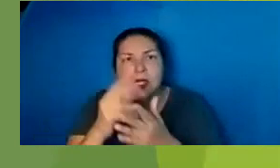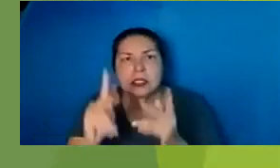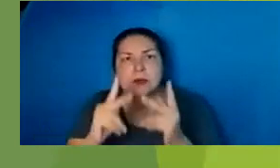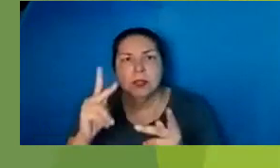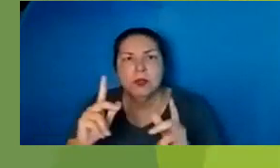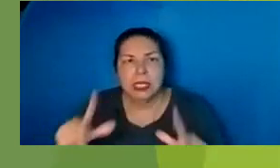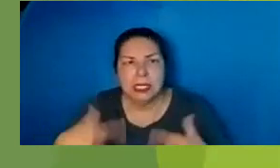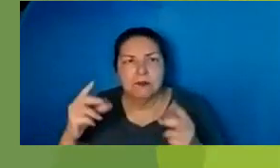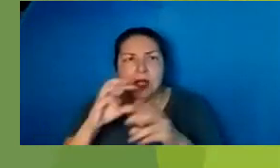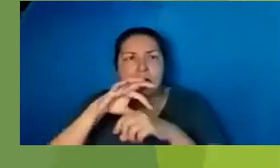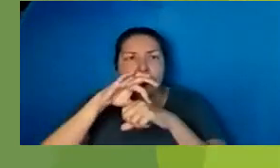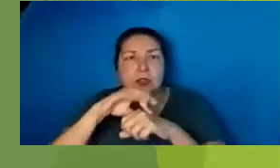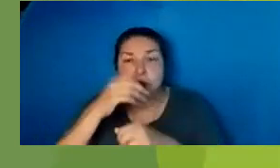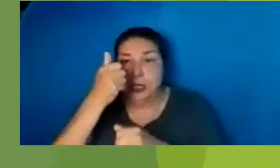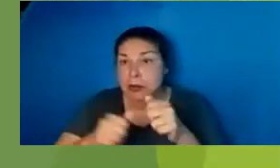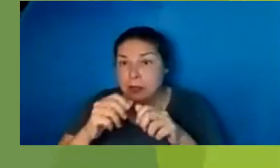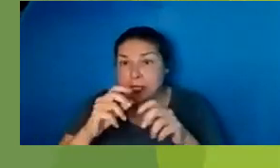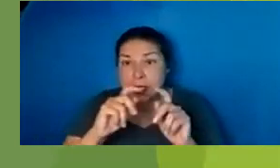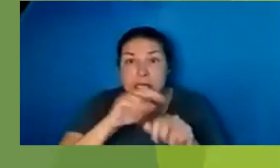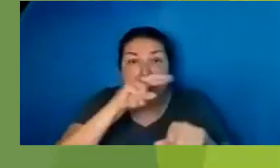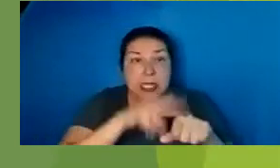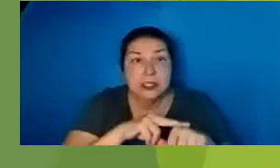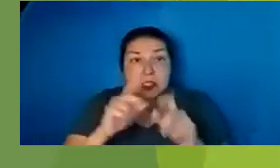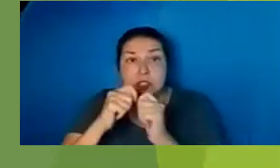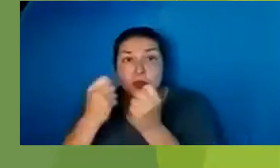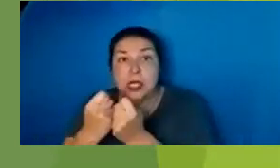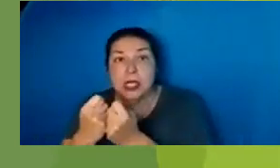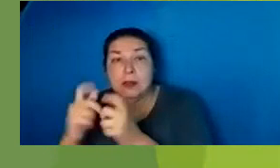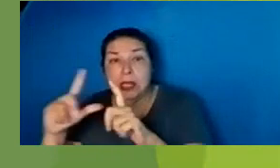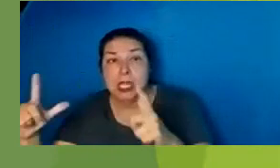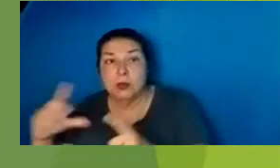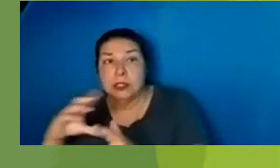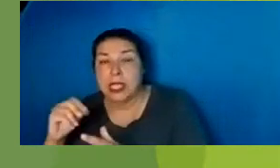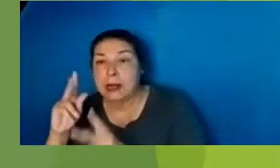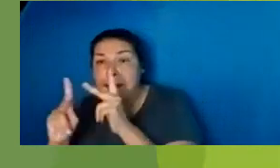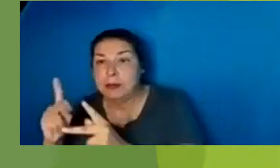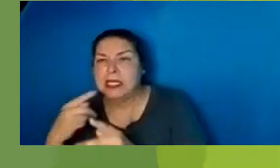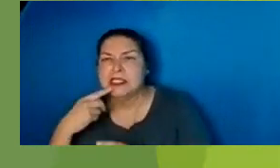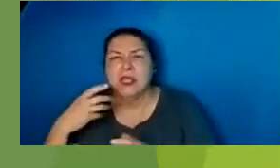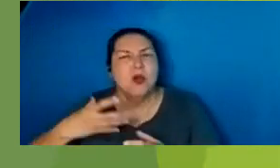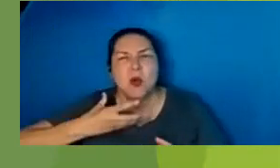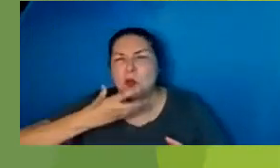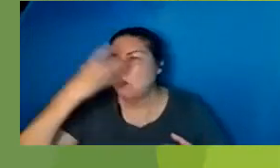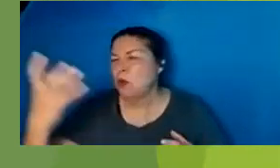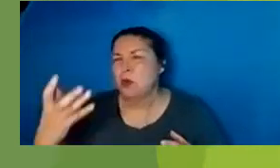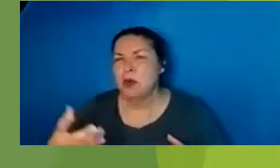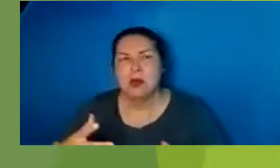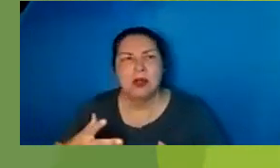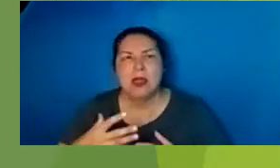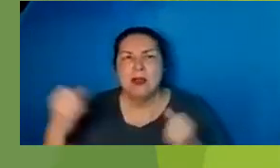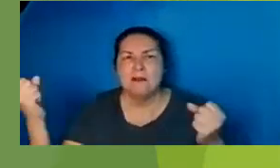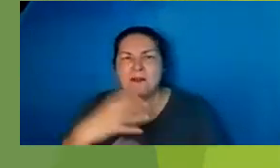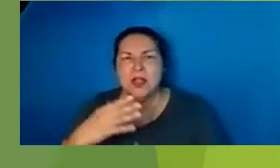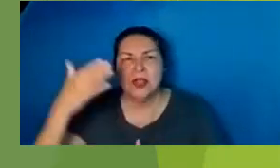nation and tribe and language and people. And he said with a loud voice, fear God and give him glory,